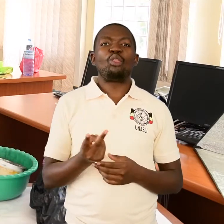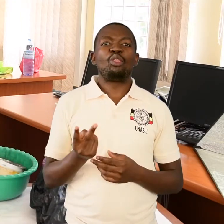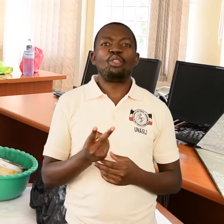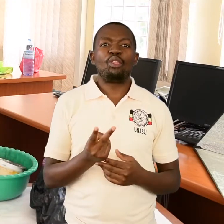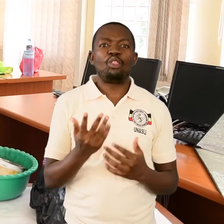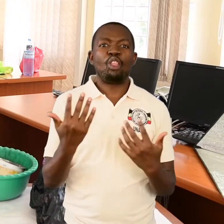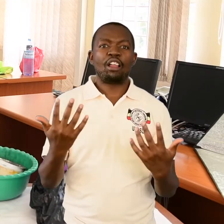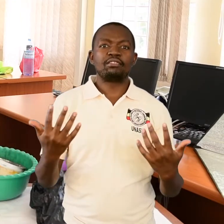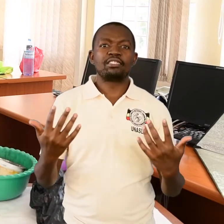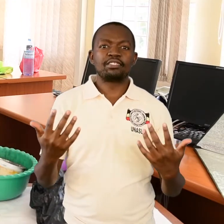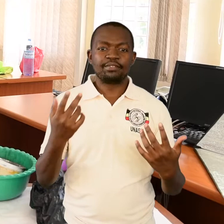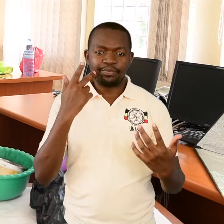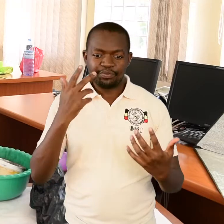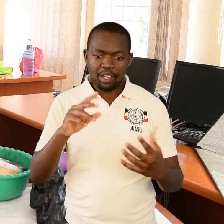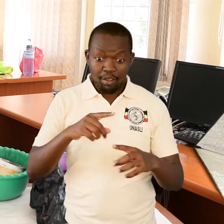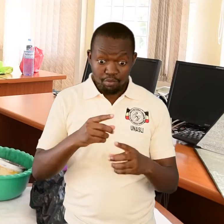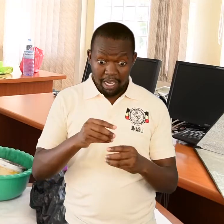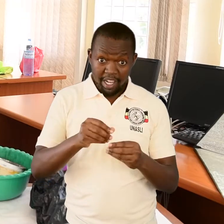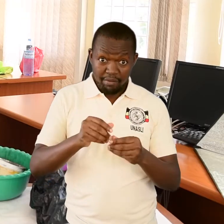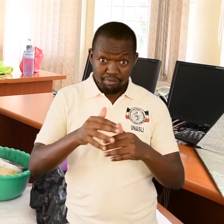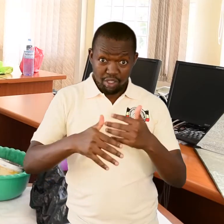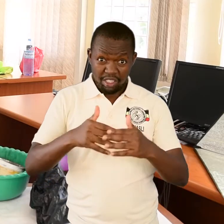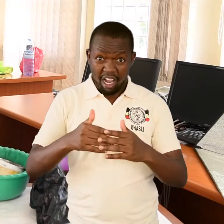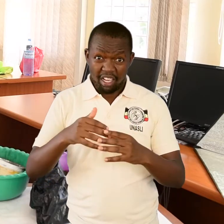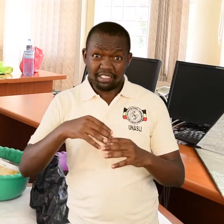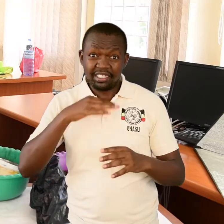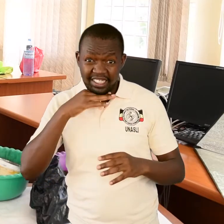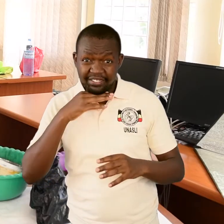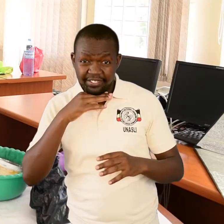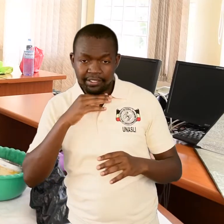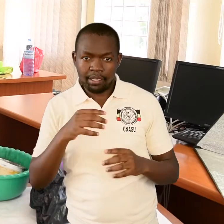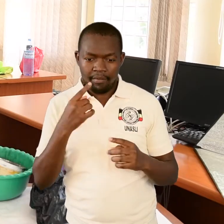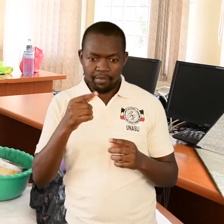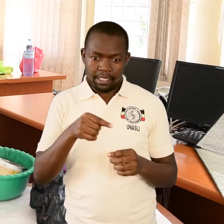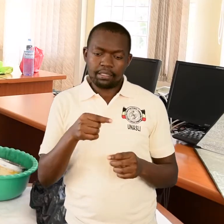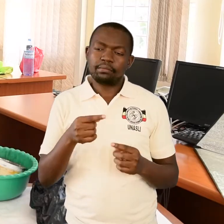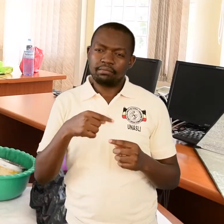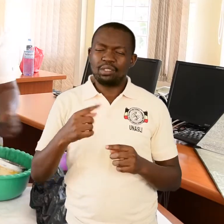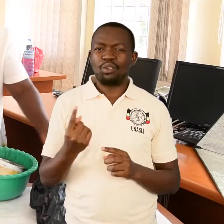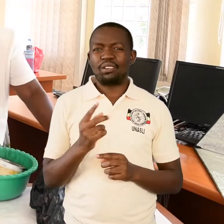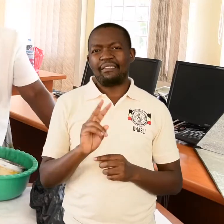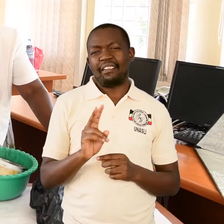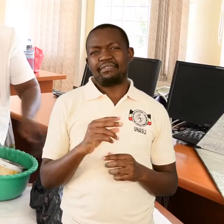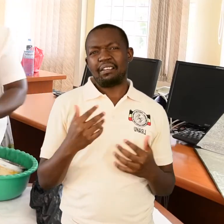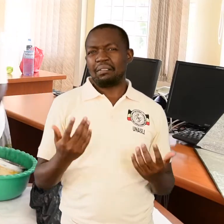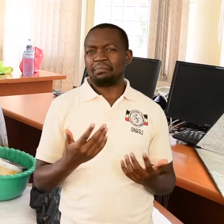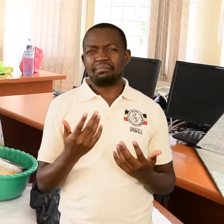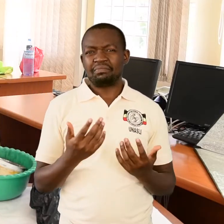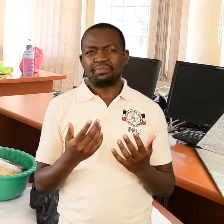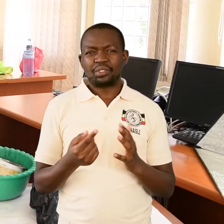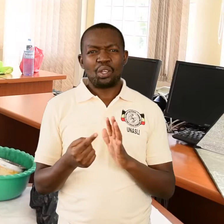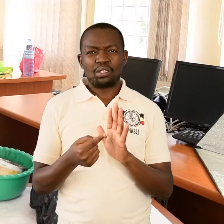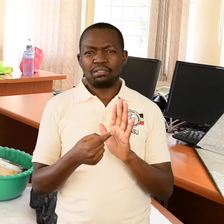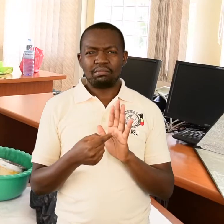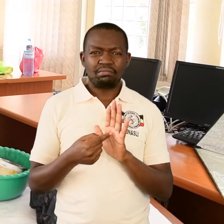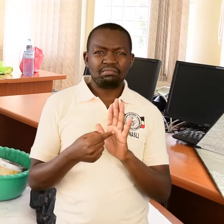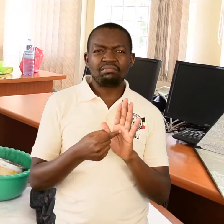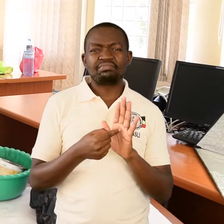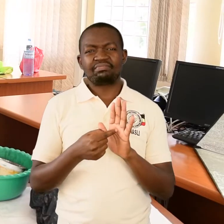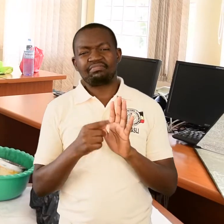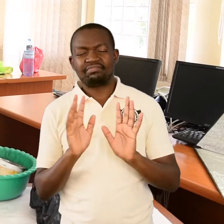if the mixture is big enough, but for this one, we are just doing it